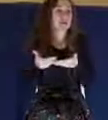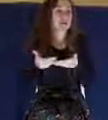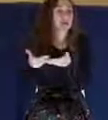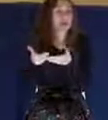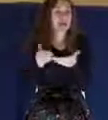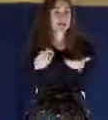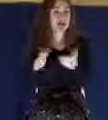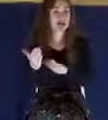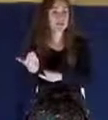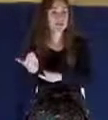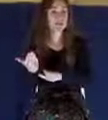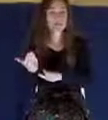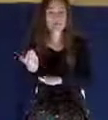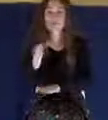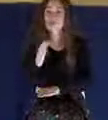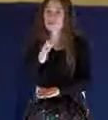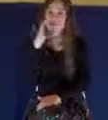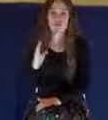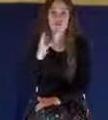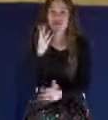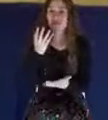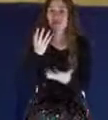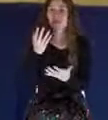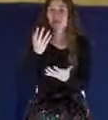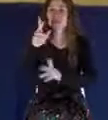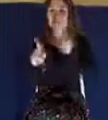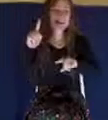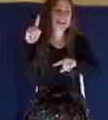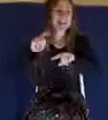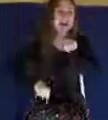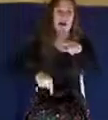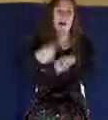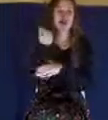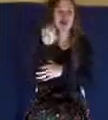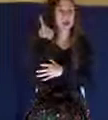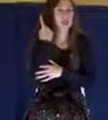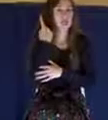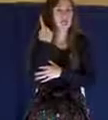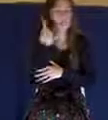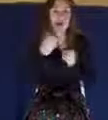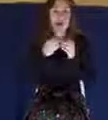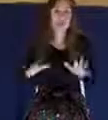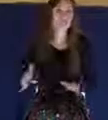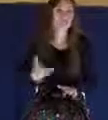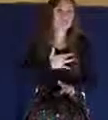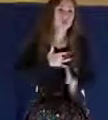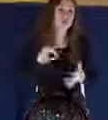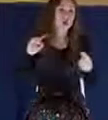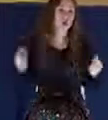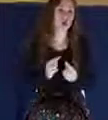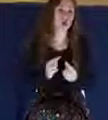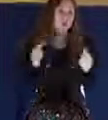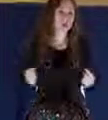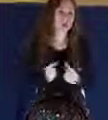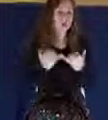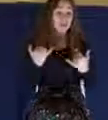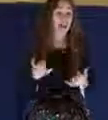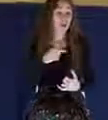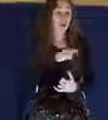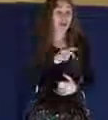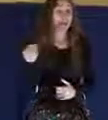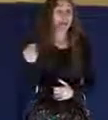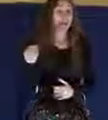here she loses two of her sons, and she feels the pain of emptiness. In fact, she says that in